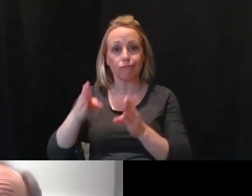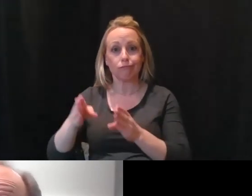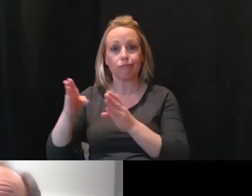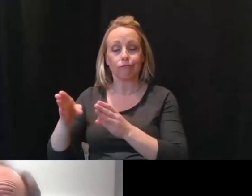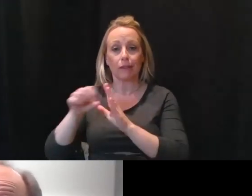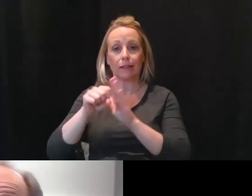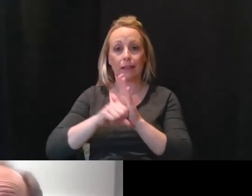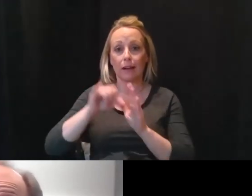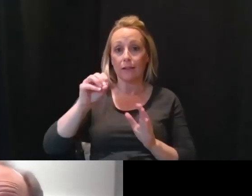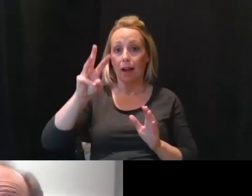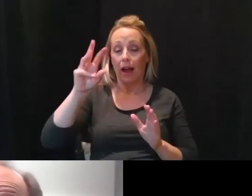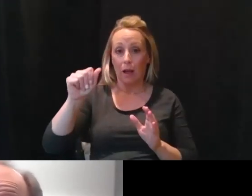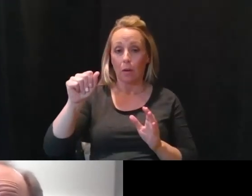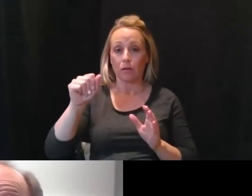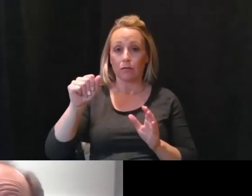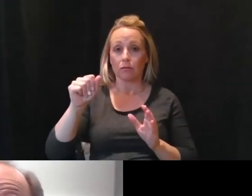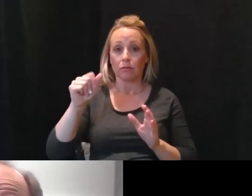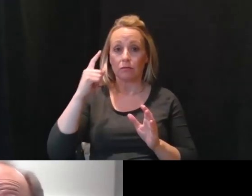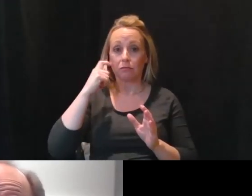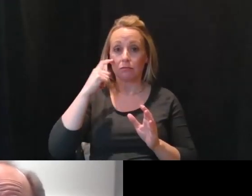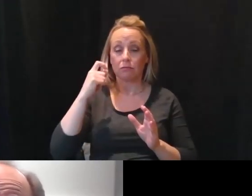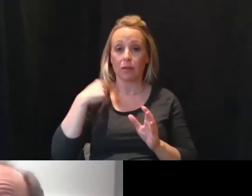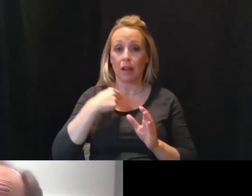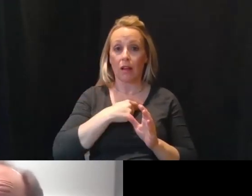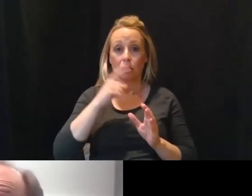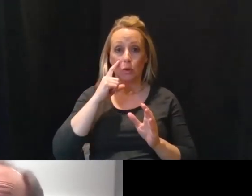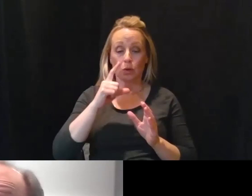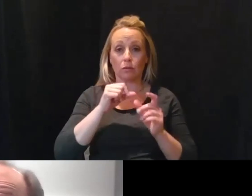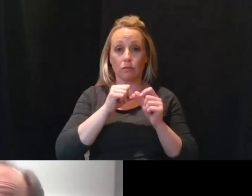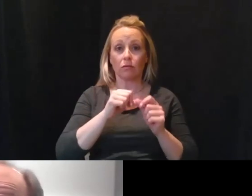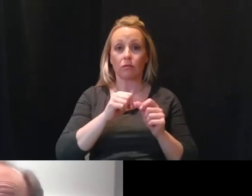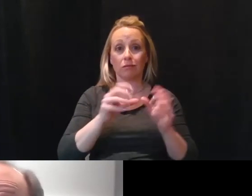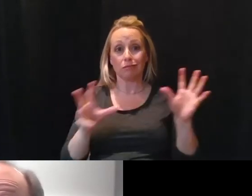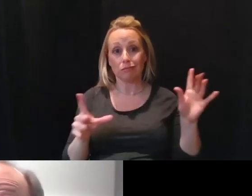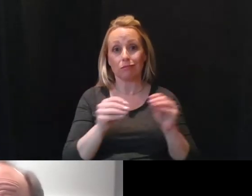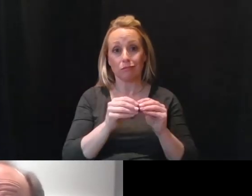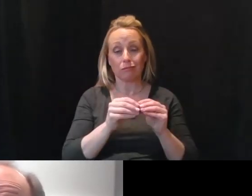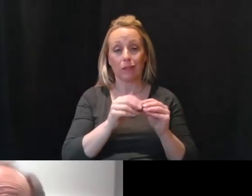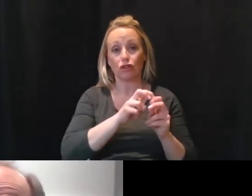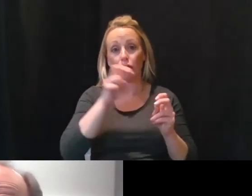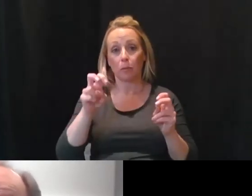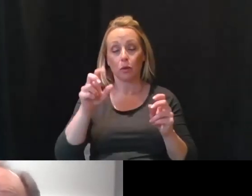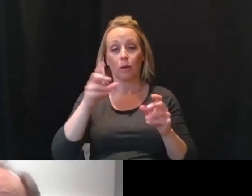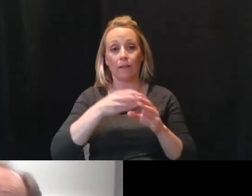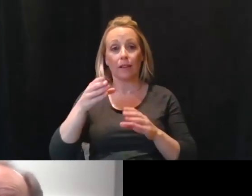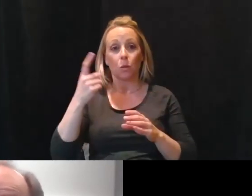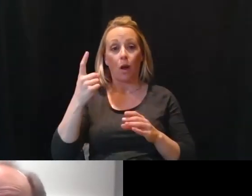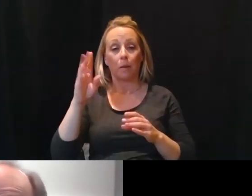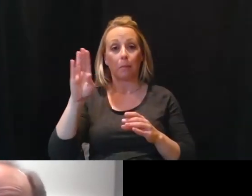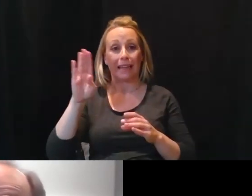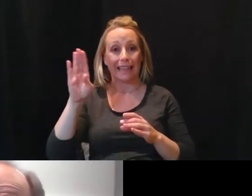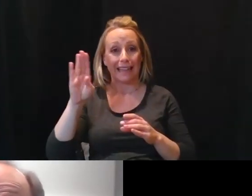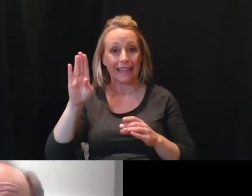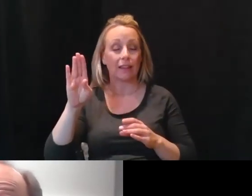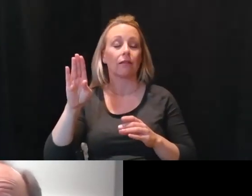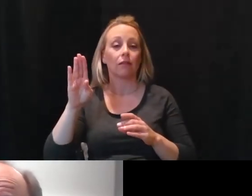state as a whole through Phase 1B no later than February 1st. We are extremely grateful